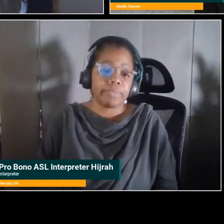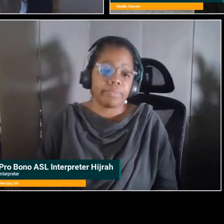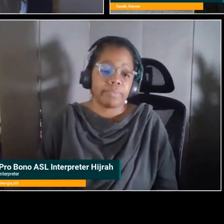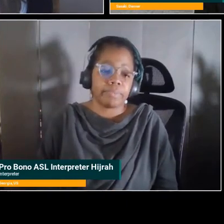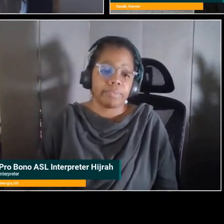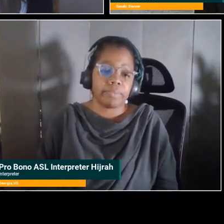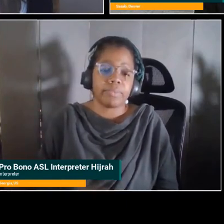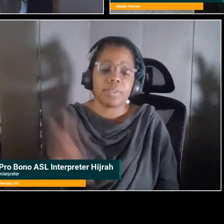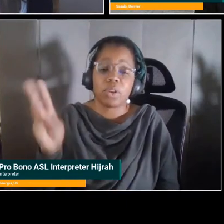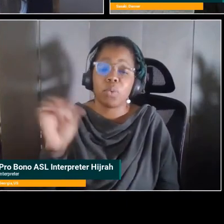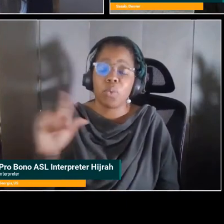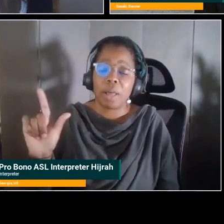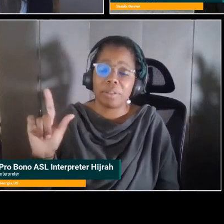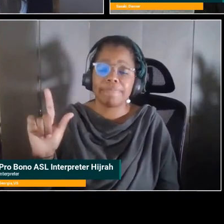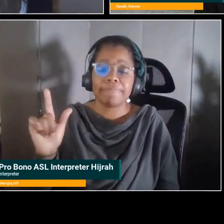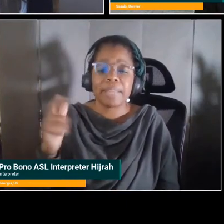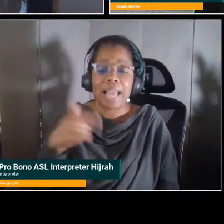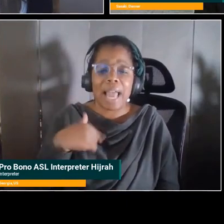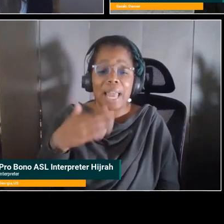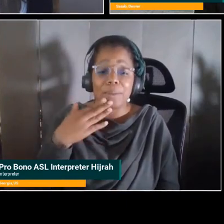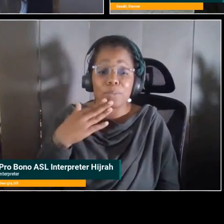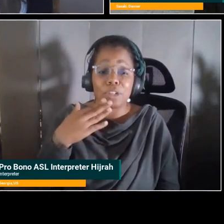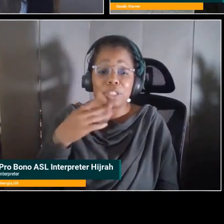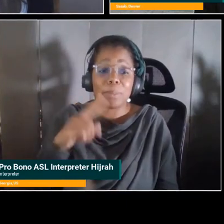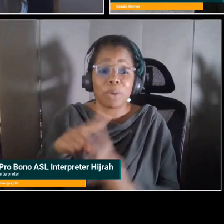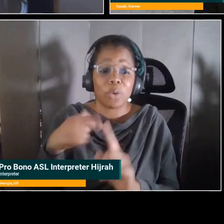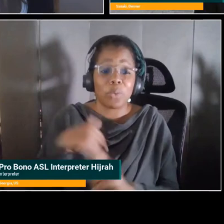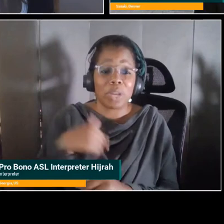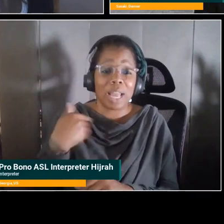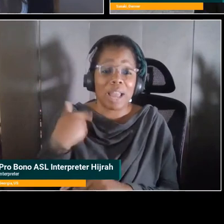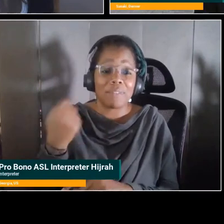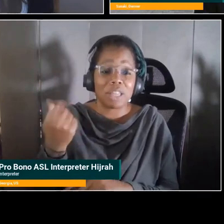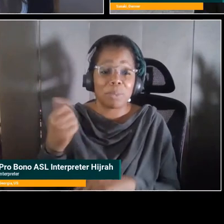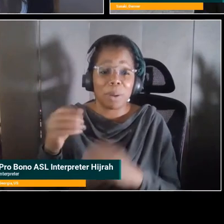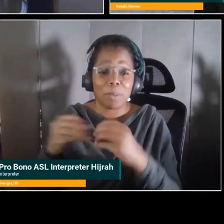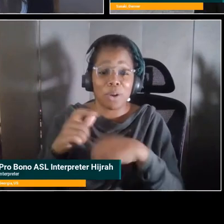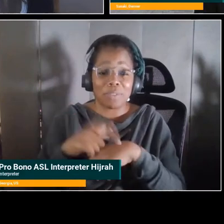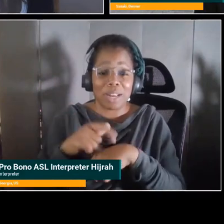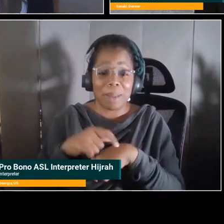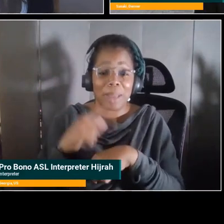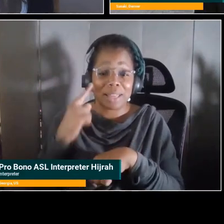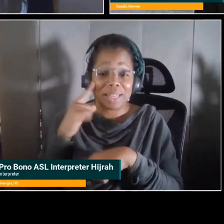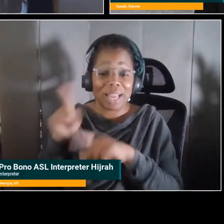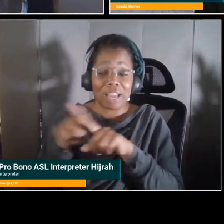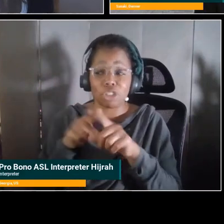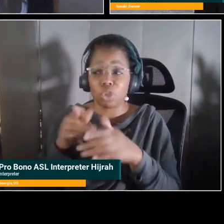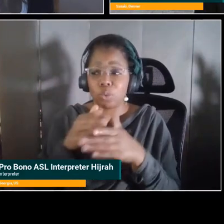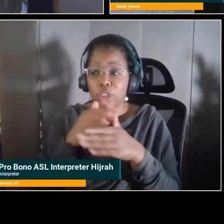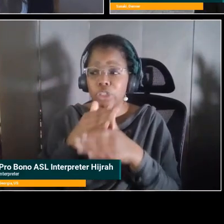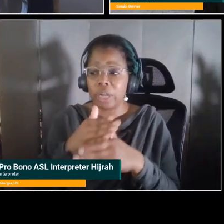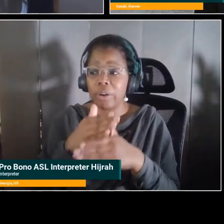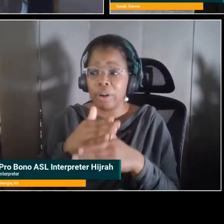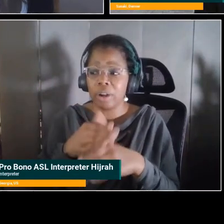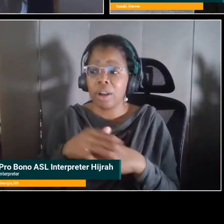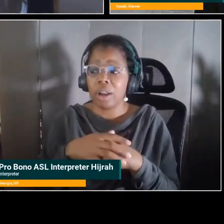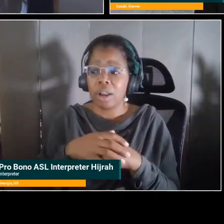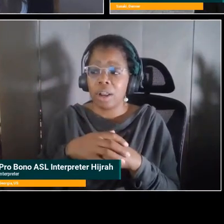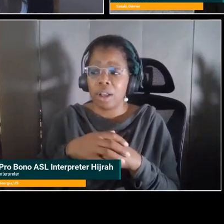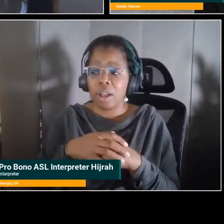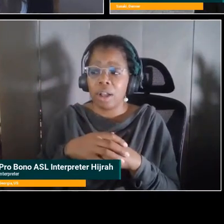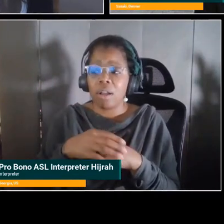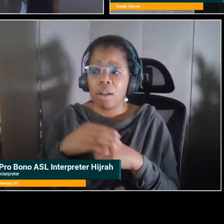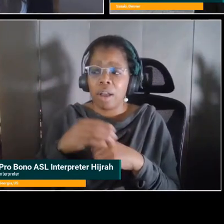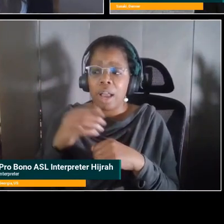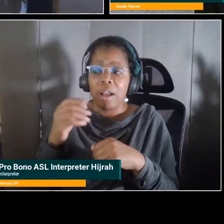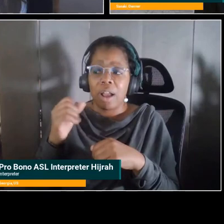Well, I appreciate those, but we do have a little bit more of your time, I think. And as you were sharing those next first steps, we got a couple